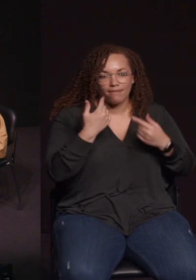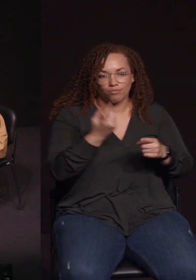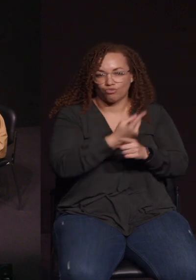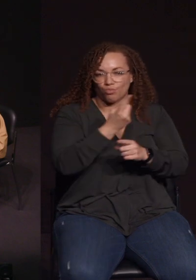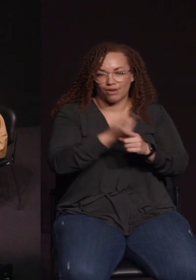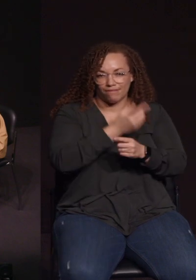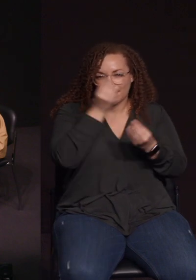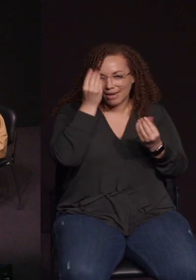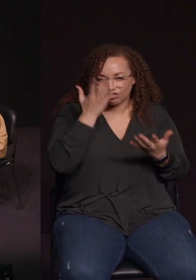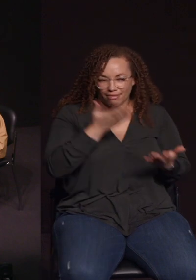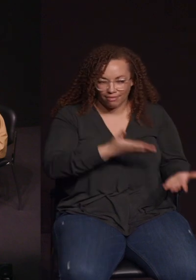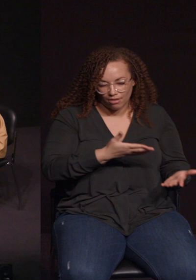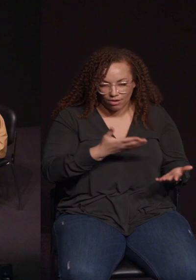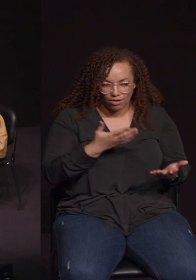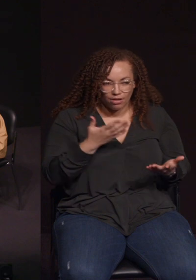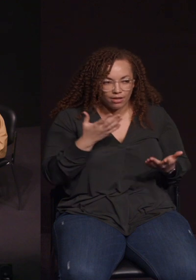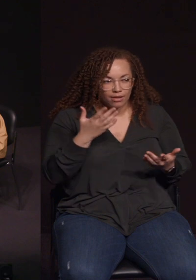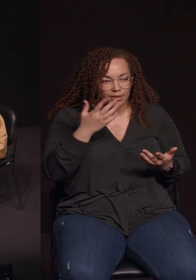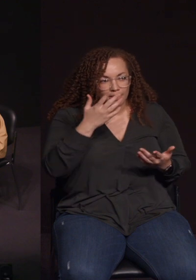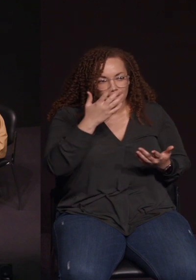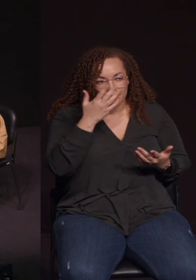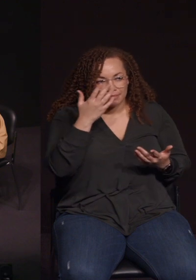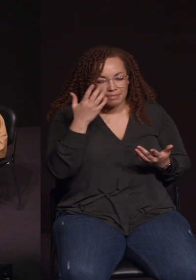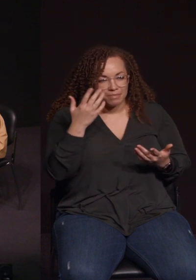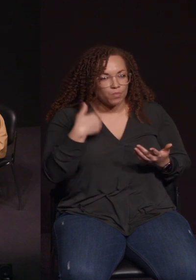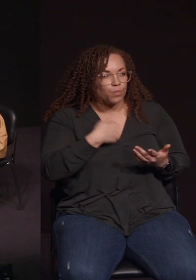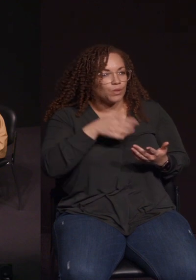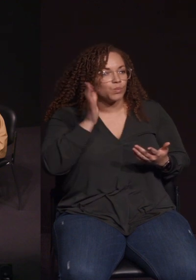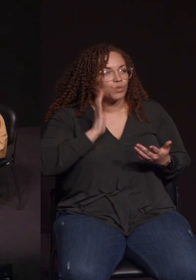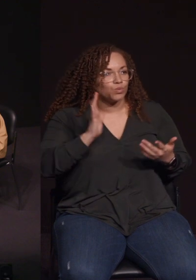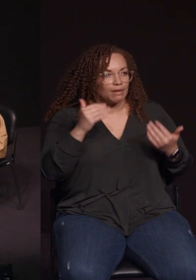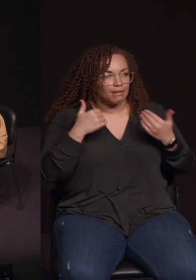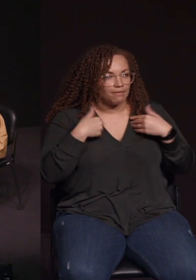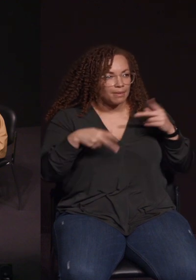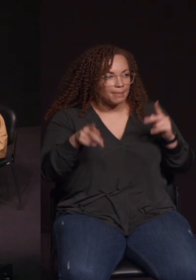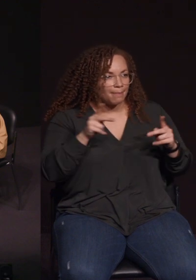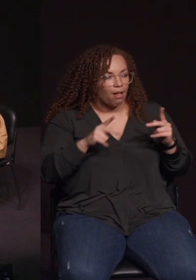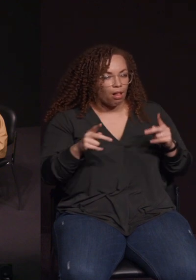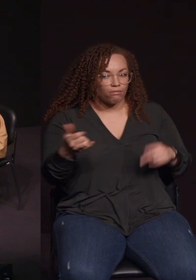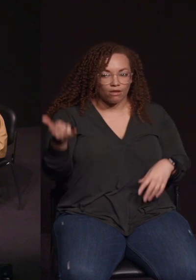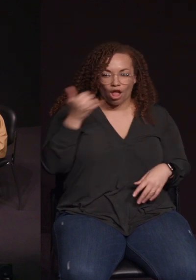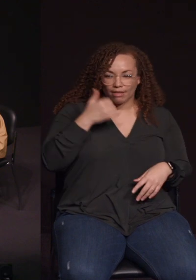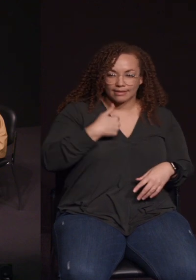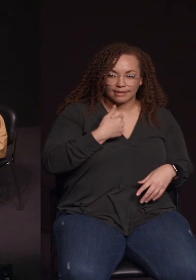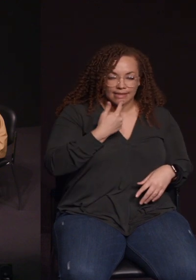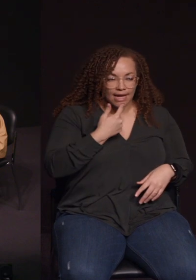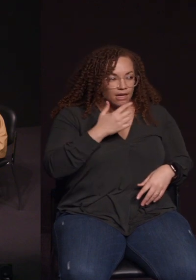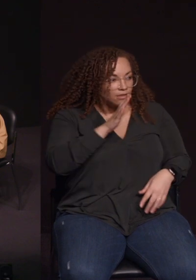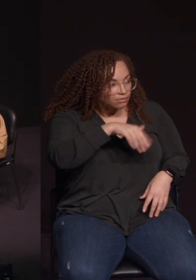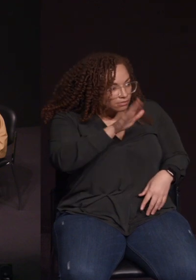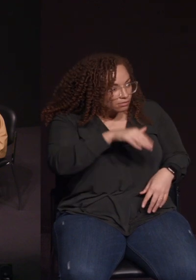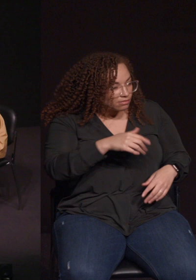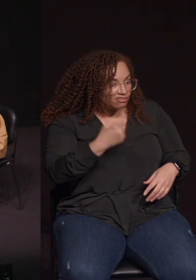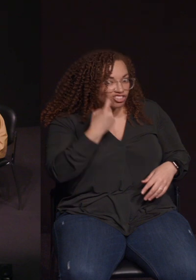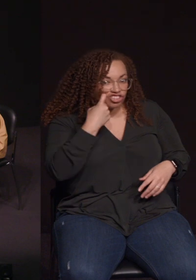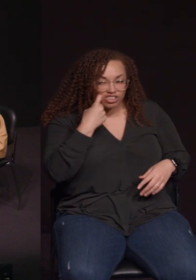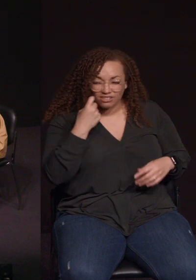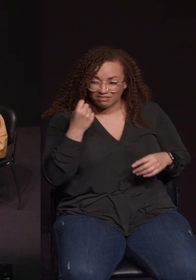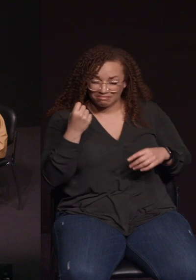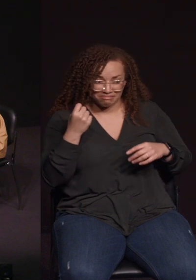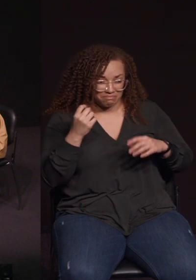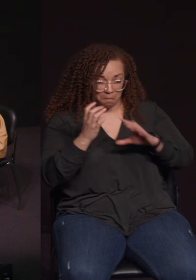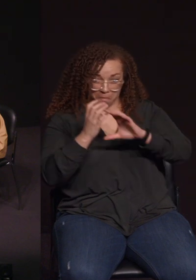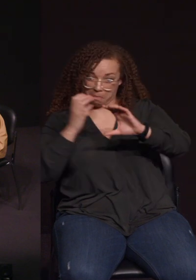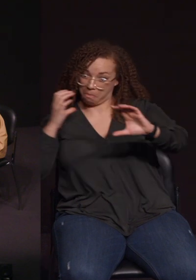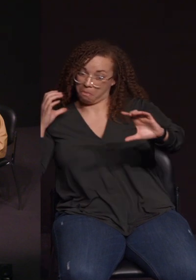there for people, because we still do travel. So we used to have people like call us like, "Hey, we just seen a busload of people going down Canfield. We know they